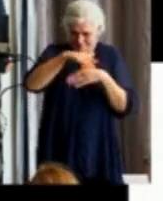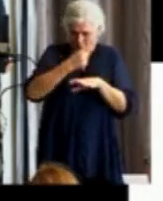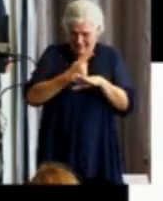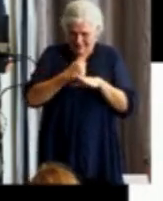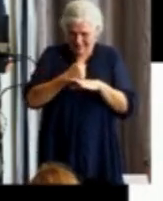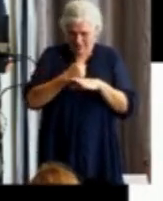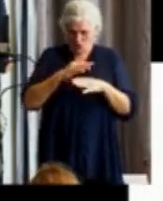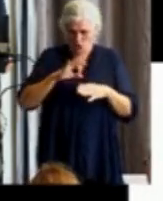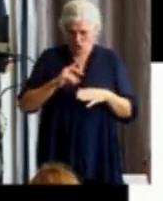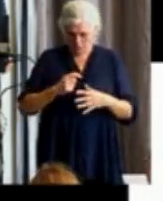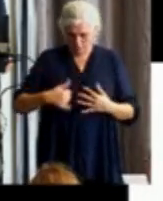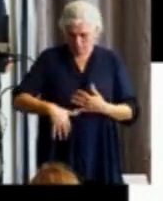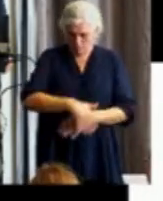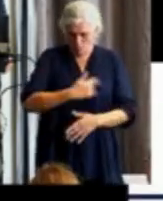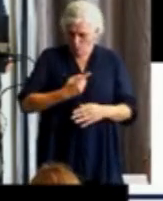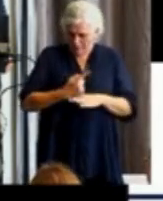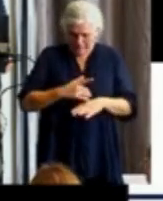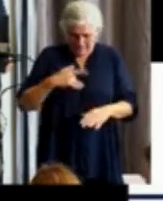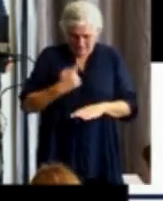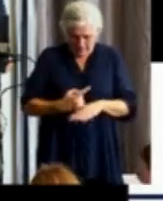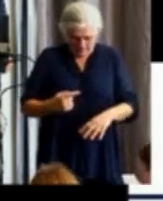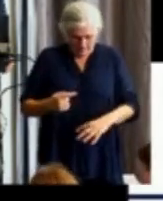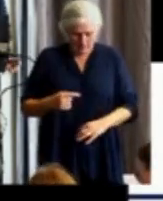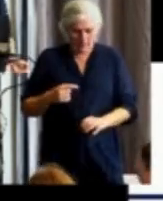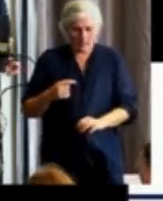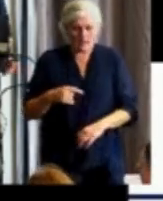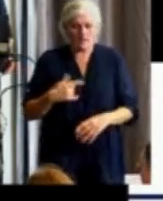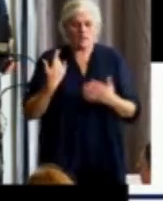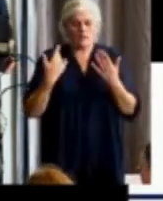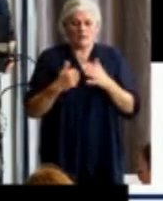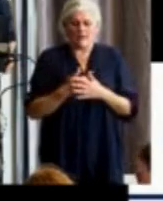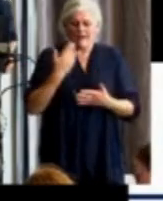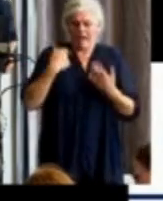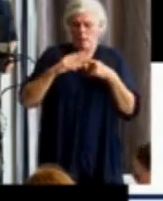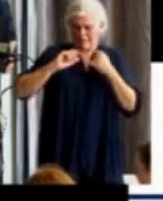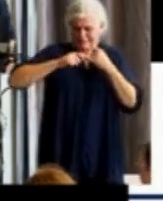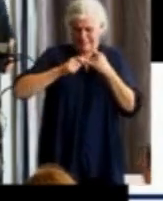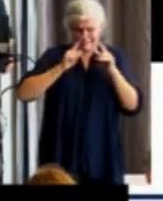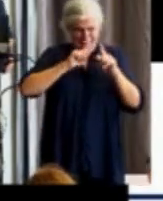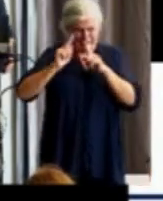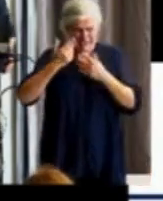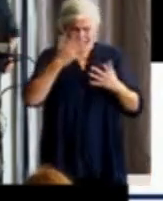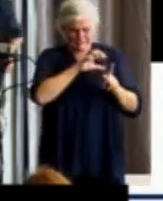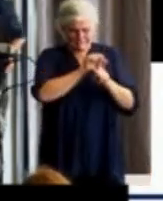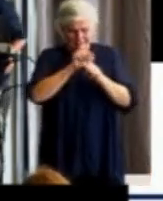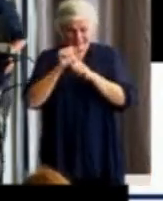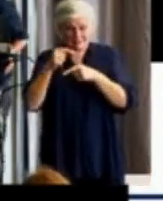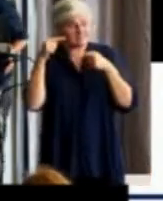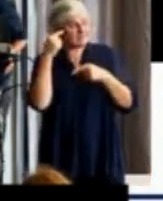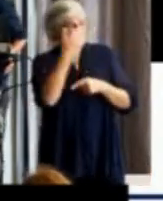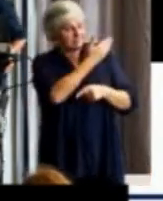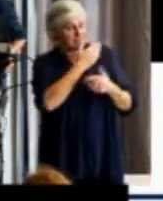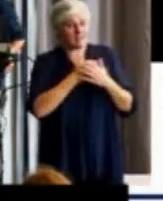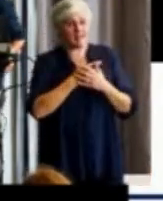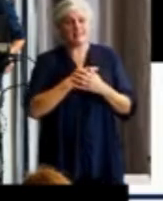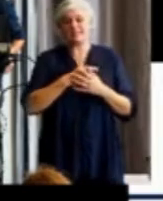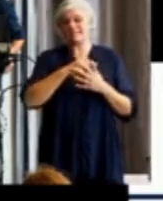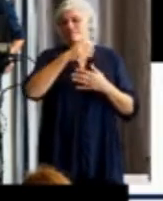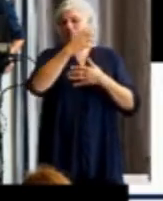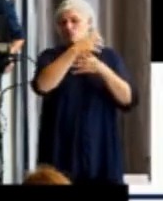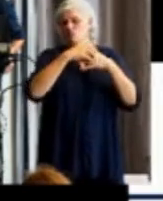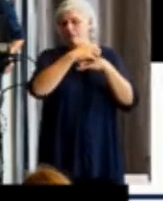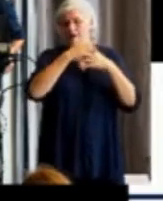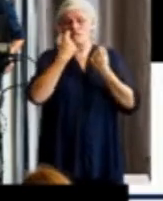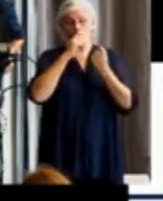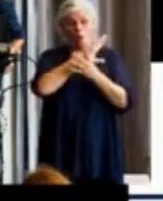in the gut microbiome of these individuals. So how on earth do we test these differences? So this is just a schematic of all